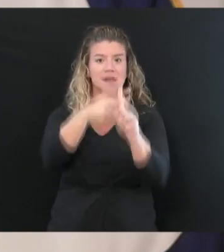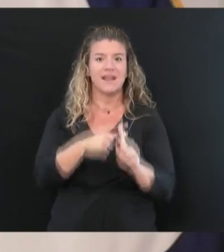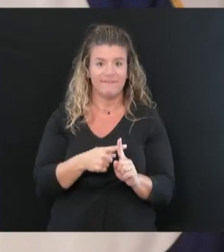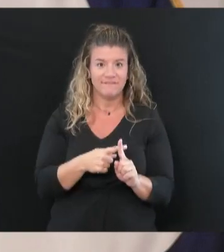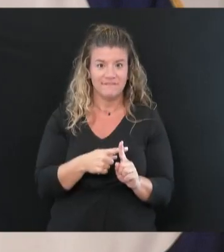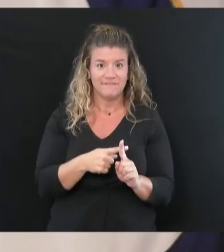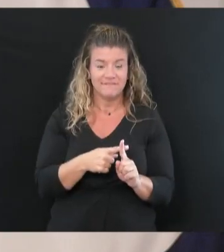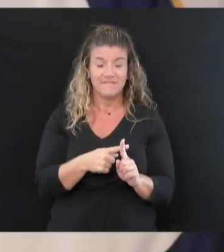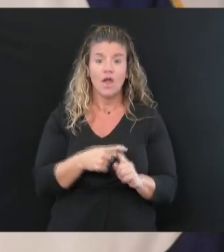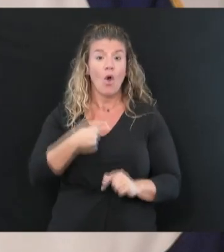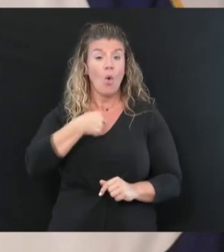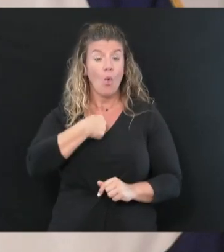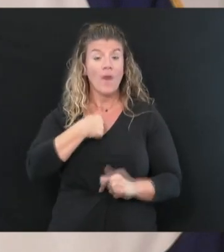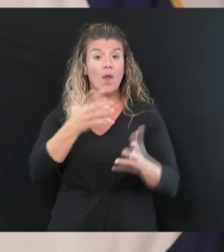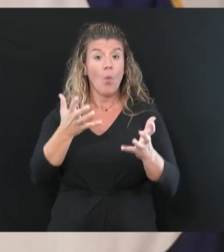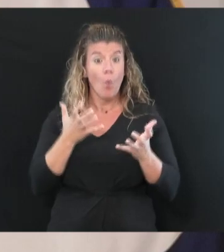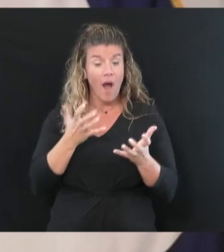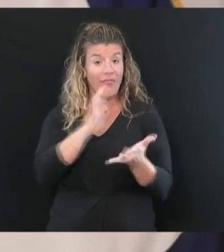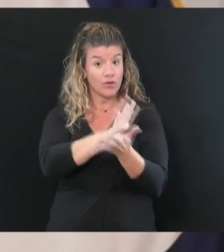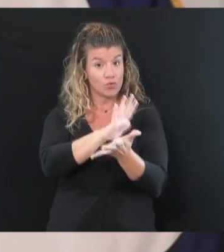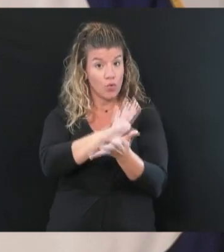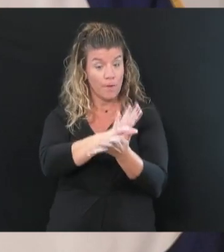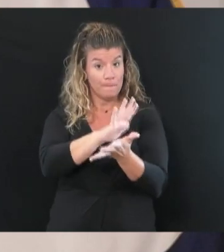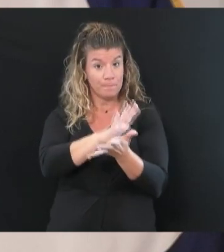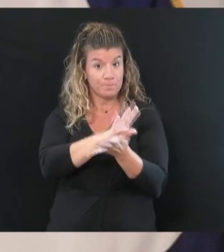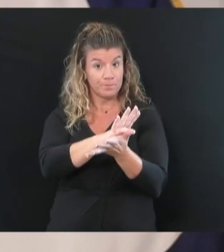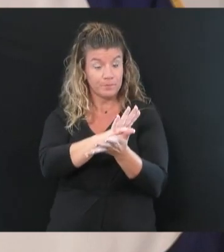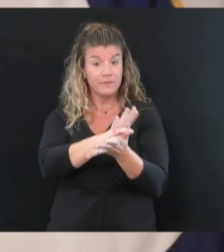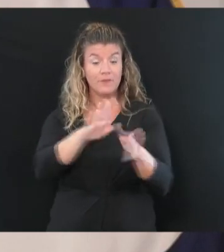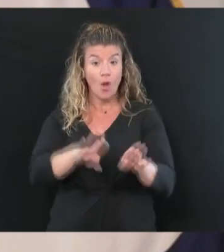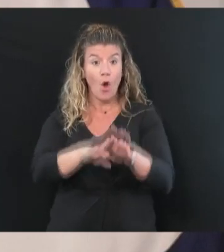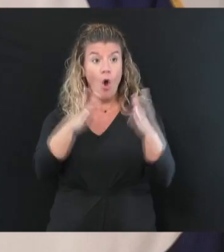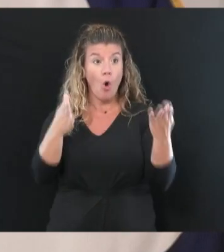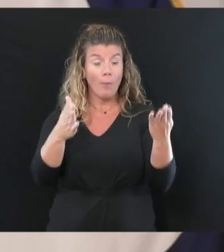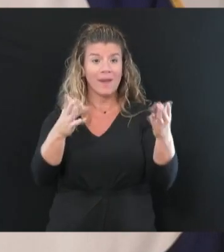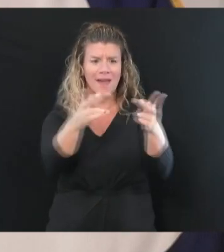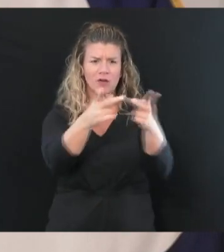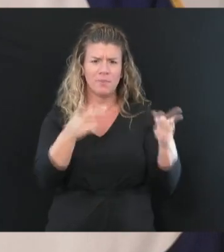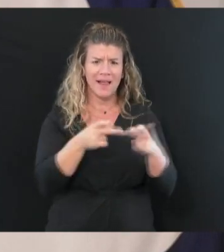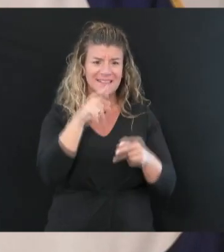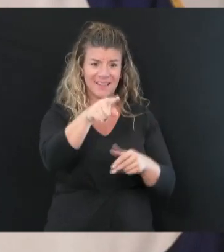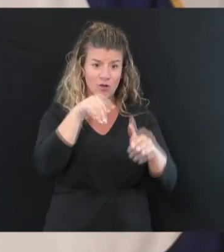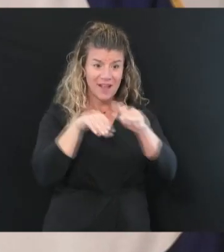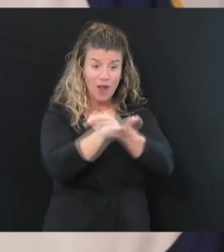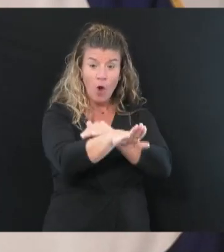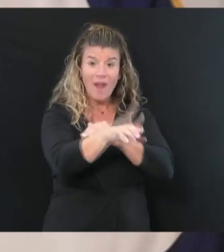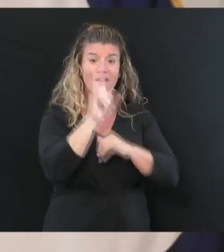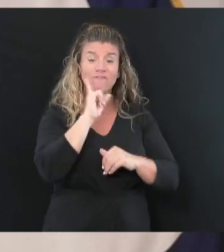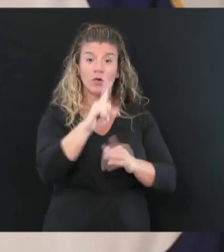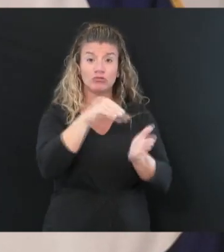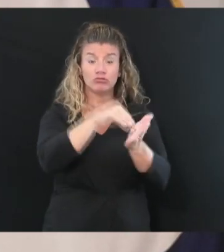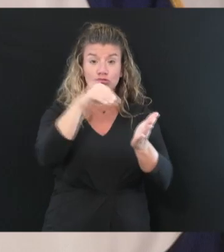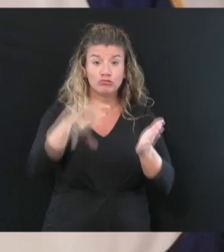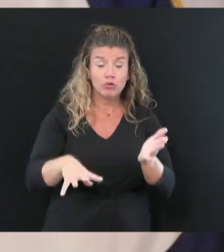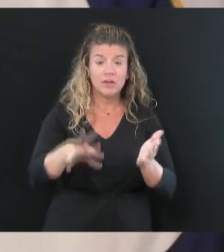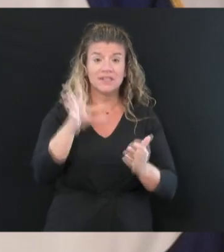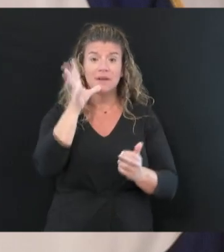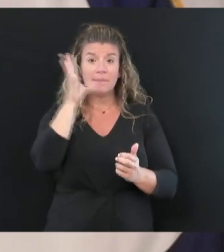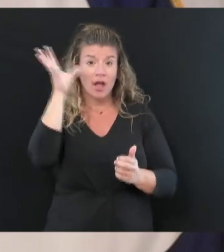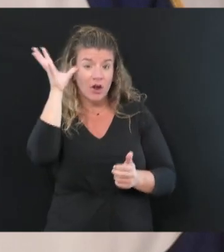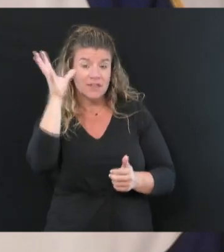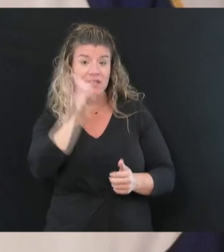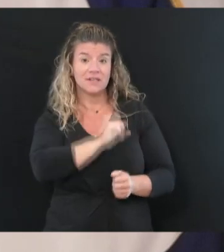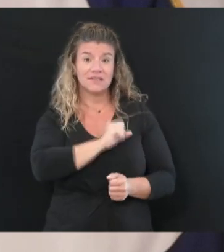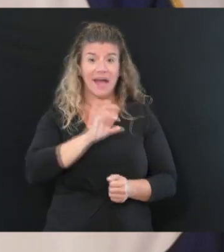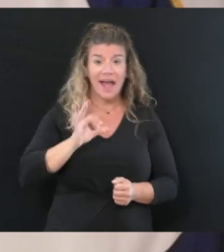we want our school setting for our children and our teachers and our service personnel to be just